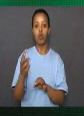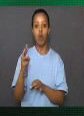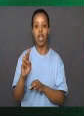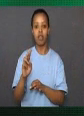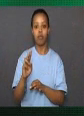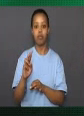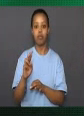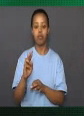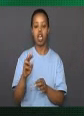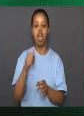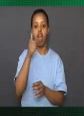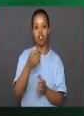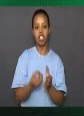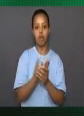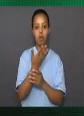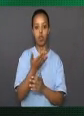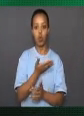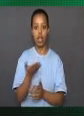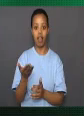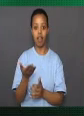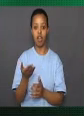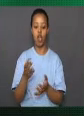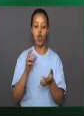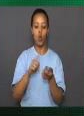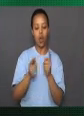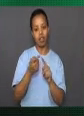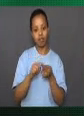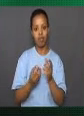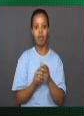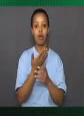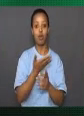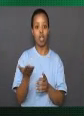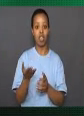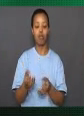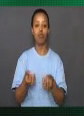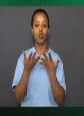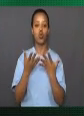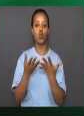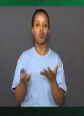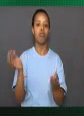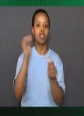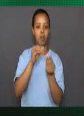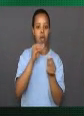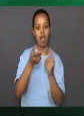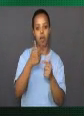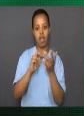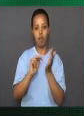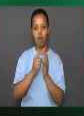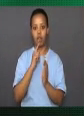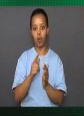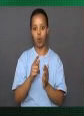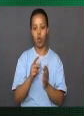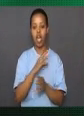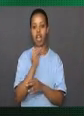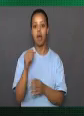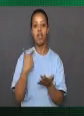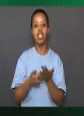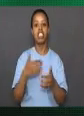of reproduction and parenting. When animals are social, they tend